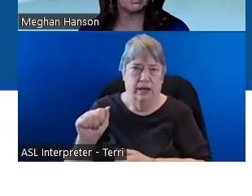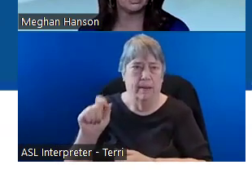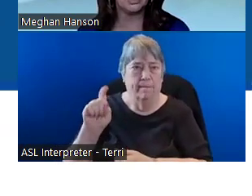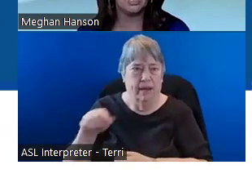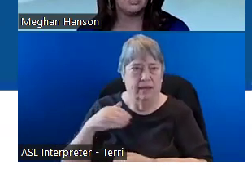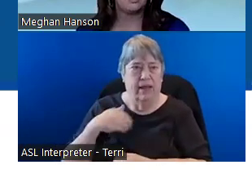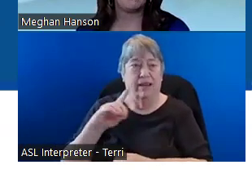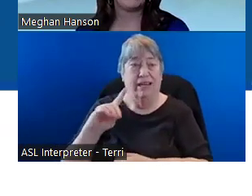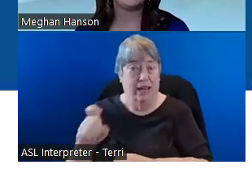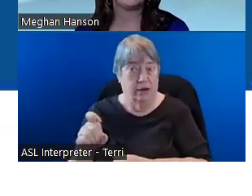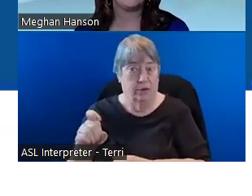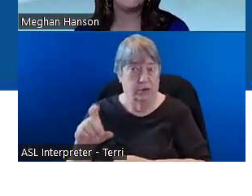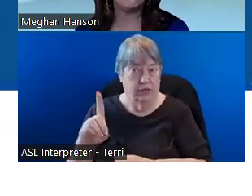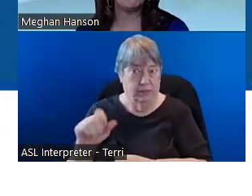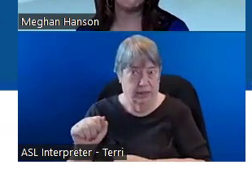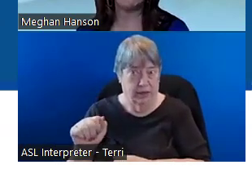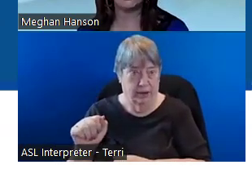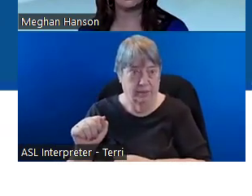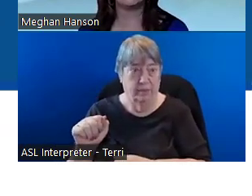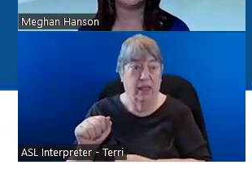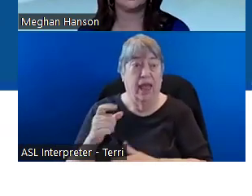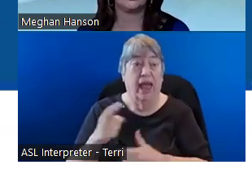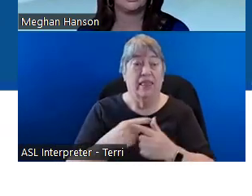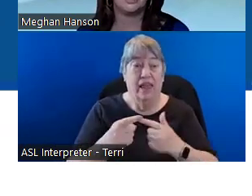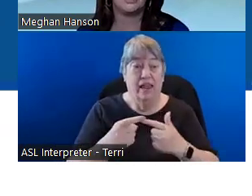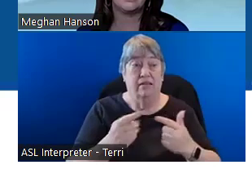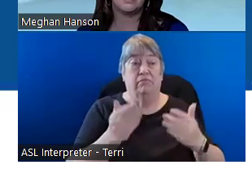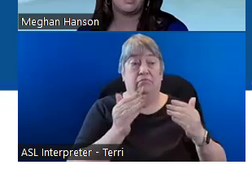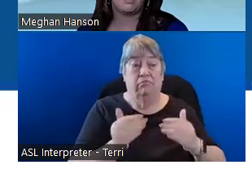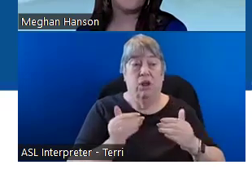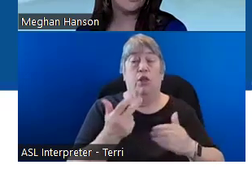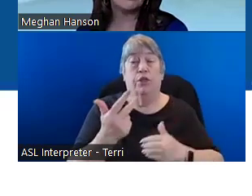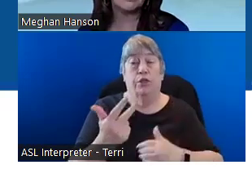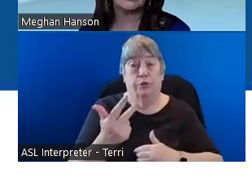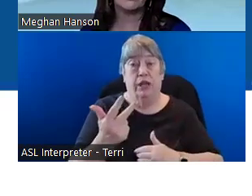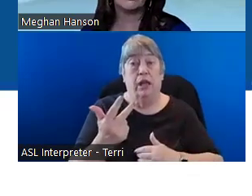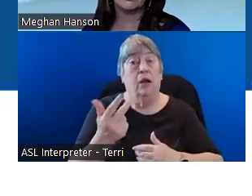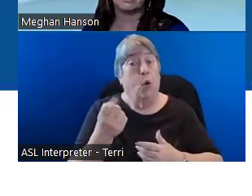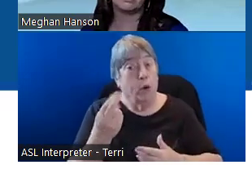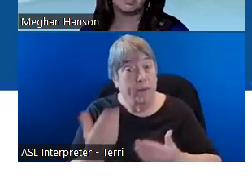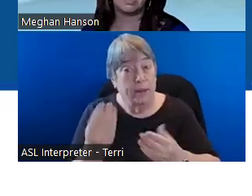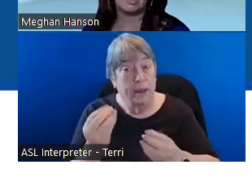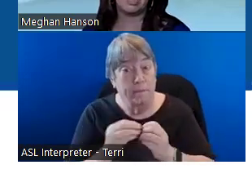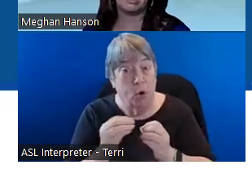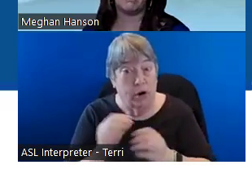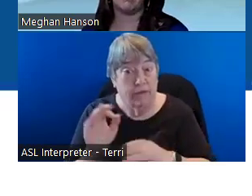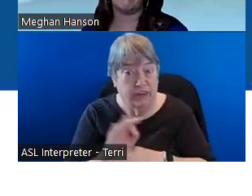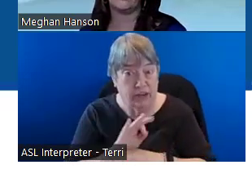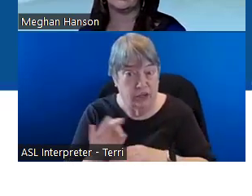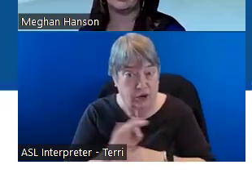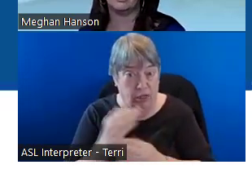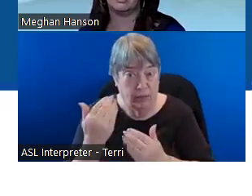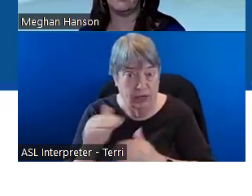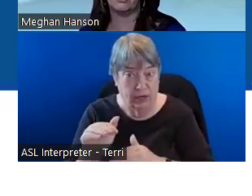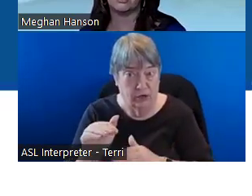diagnosed disability, and then 3 or more functional limitations. And oftentimes these individuals, and I'll speak a little bit more